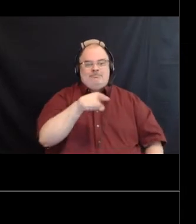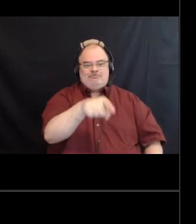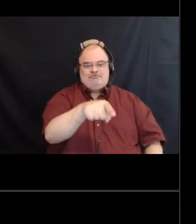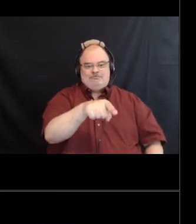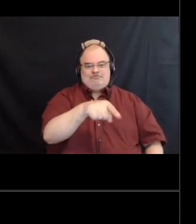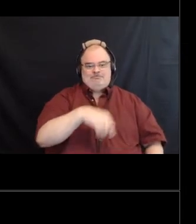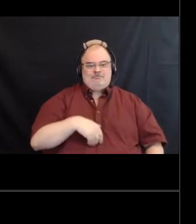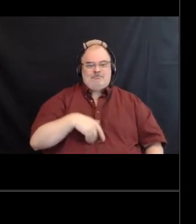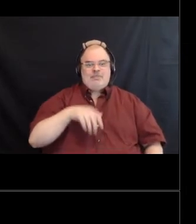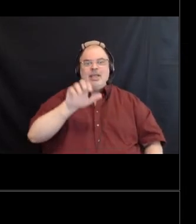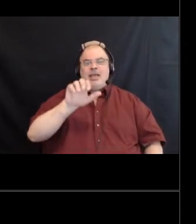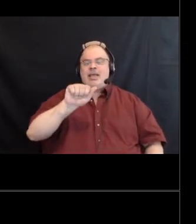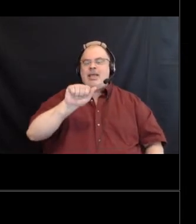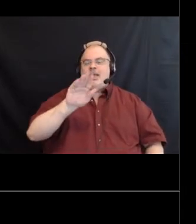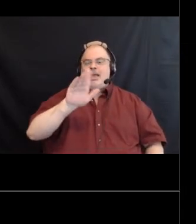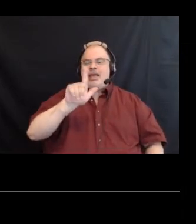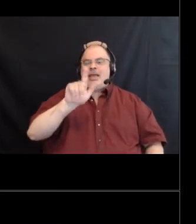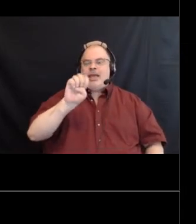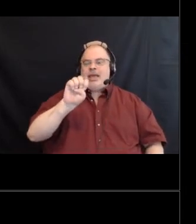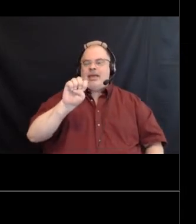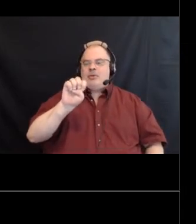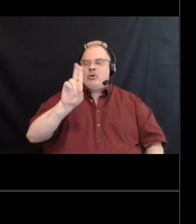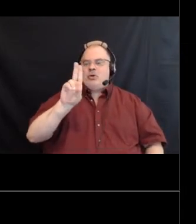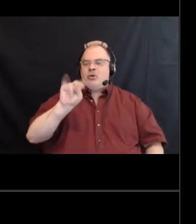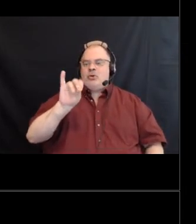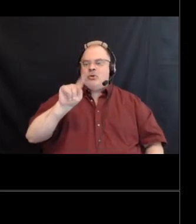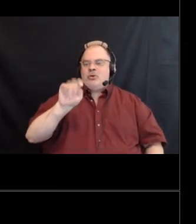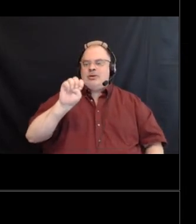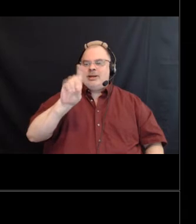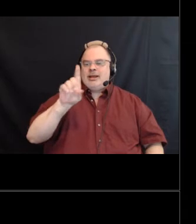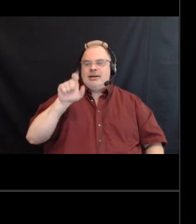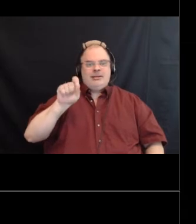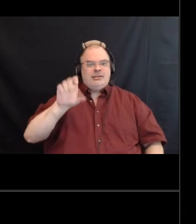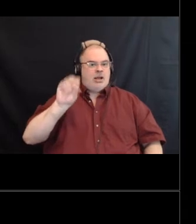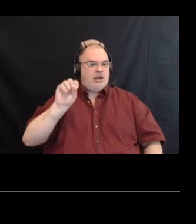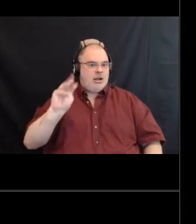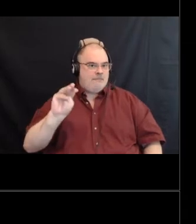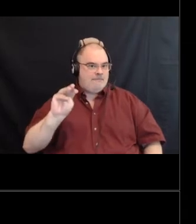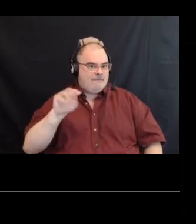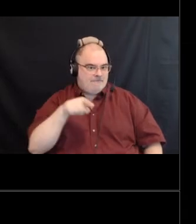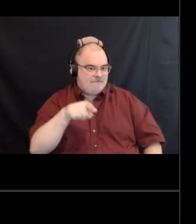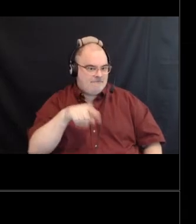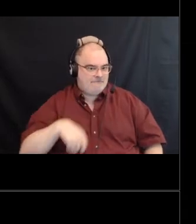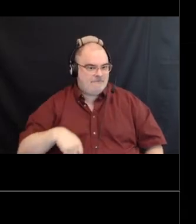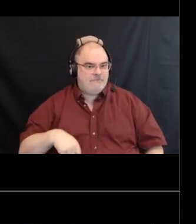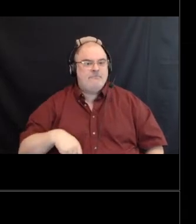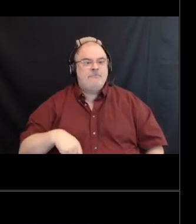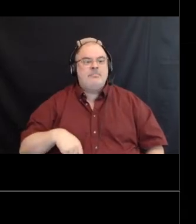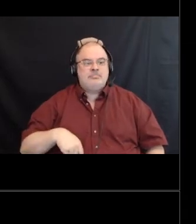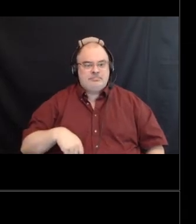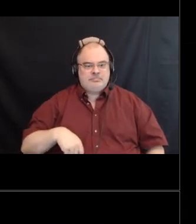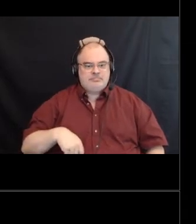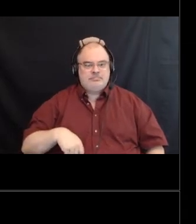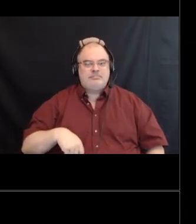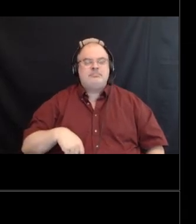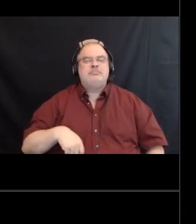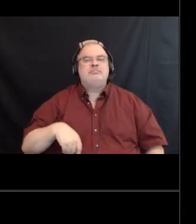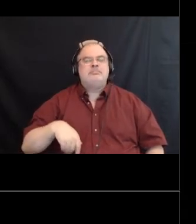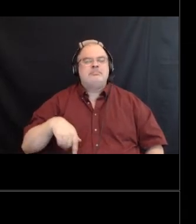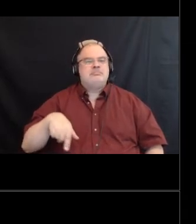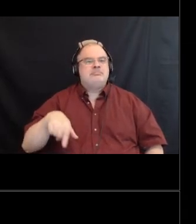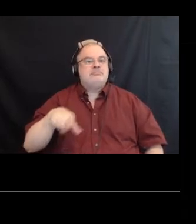you can request materials. You can respond to the email you got about this webinar, and I'll be able to send you all